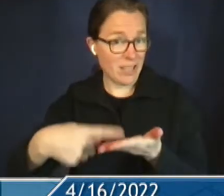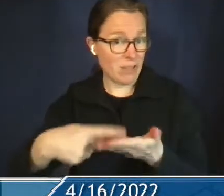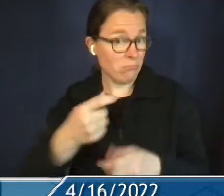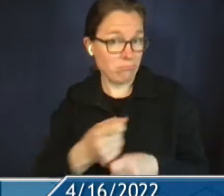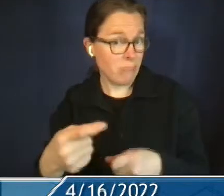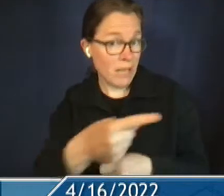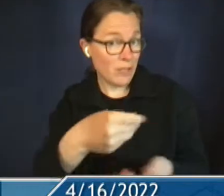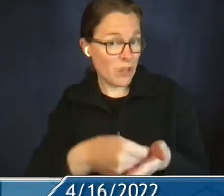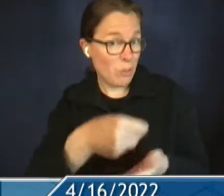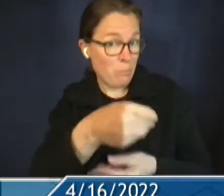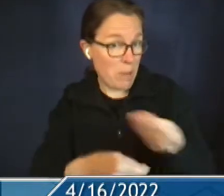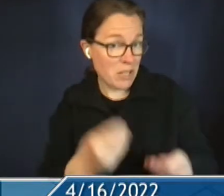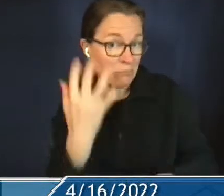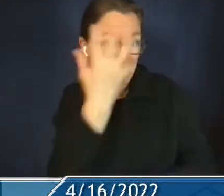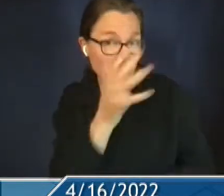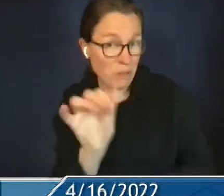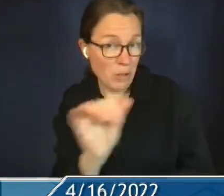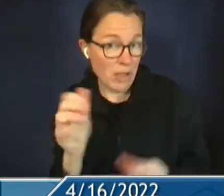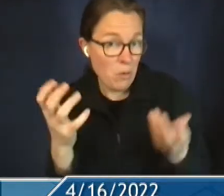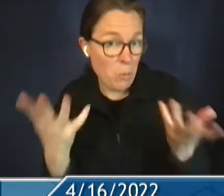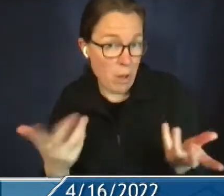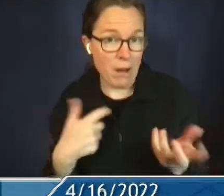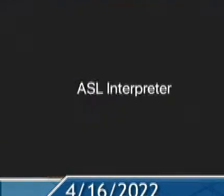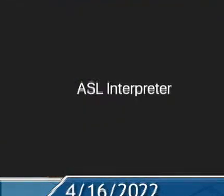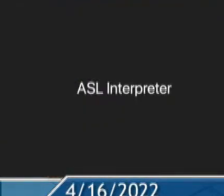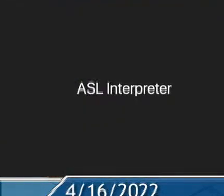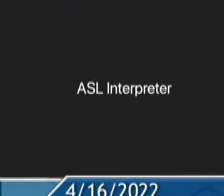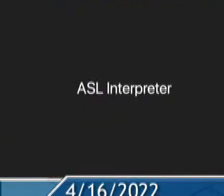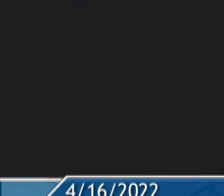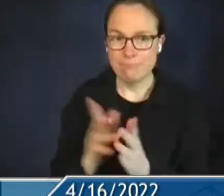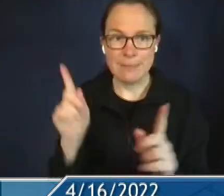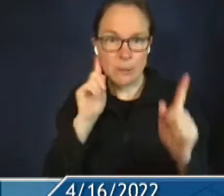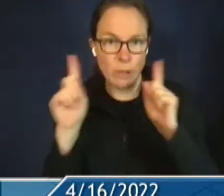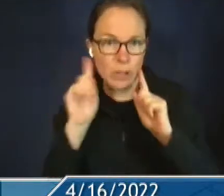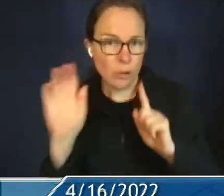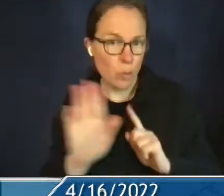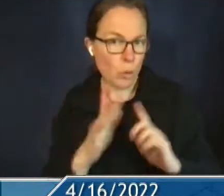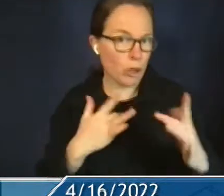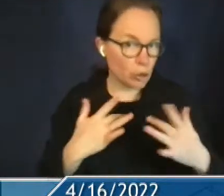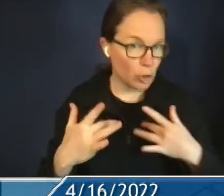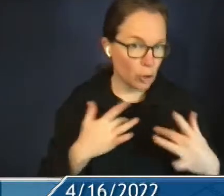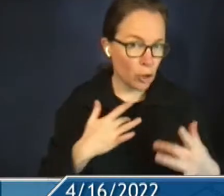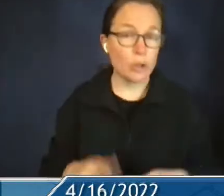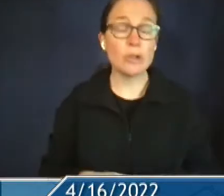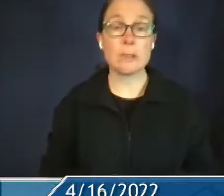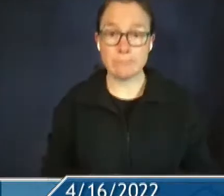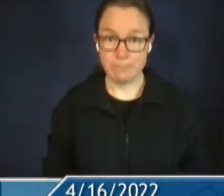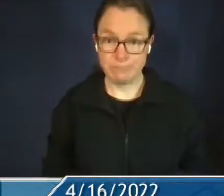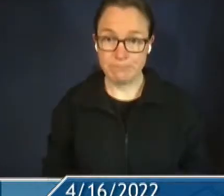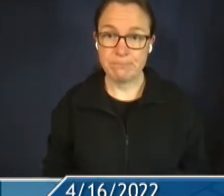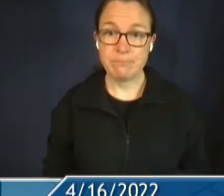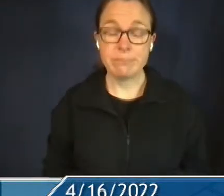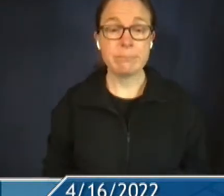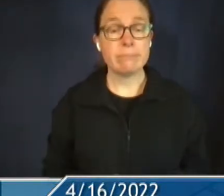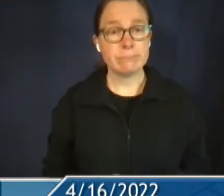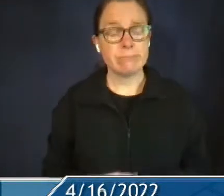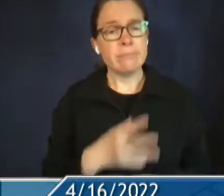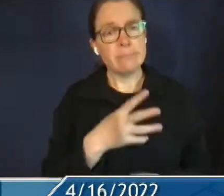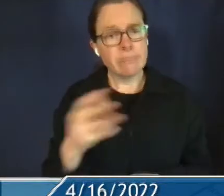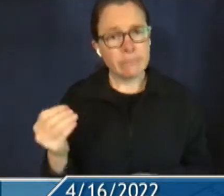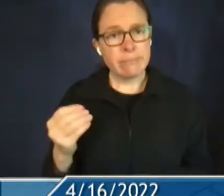budget will look like. I am eager to hear about community concerns. But before we begin this conversation, I wanted